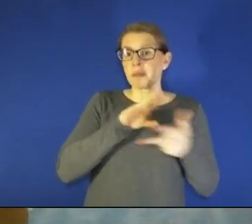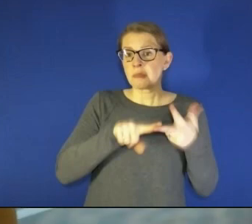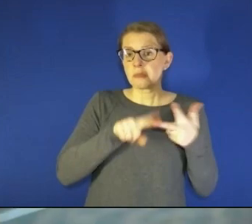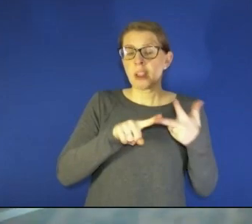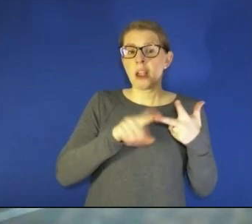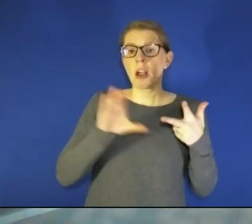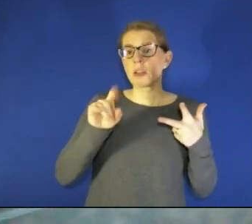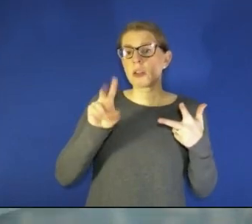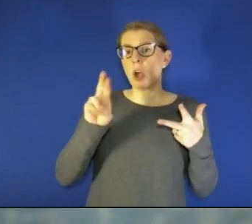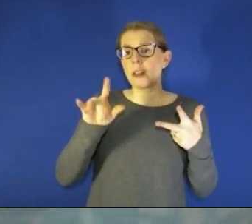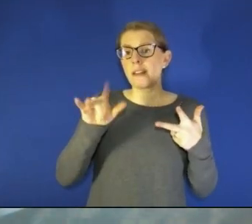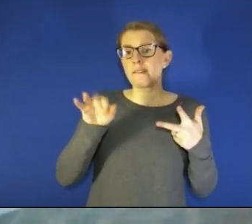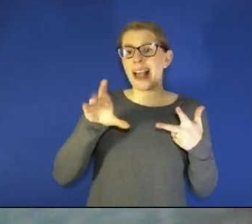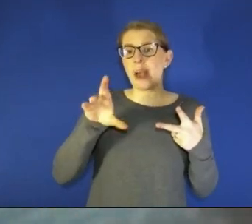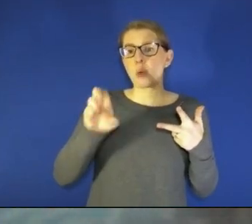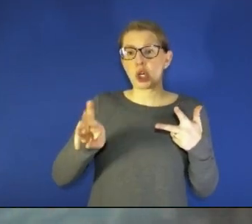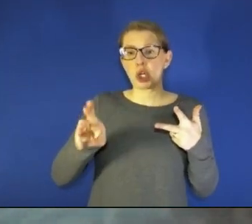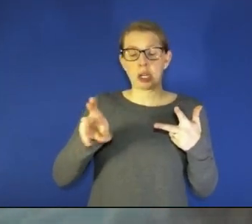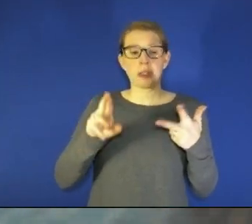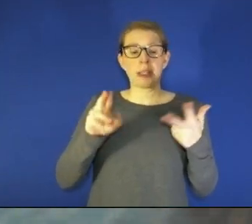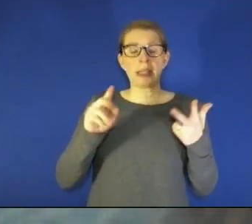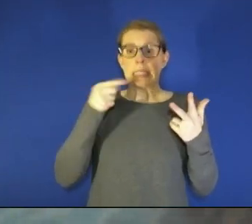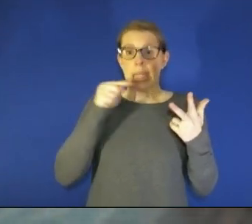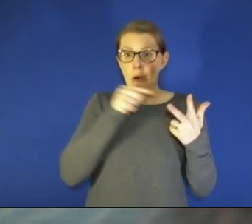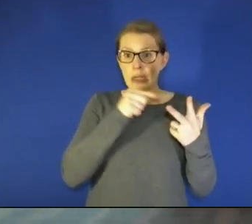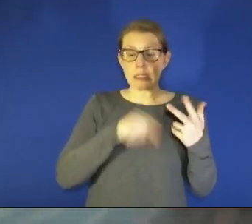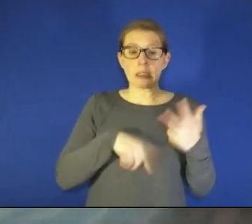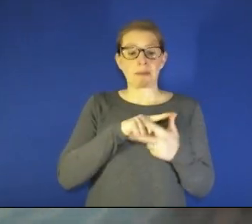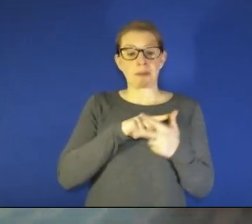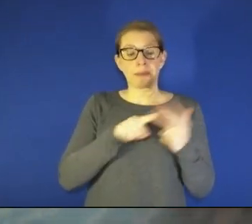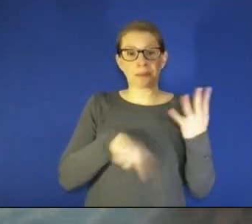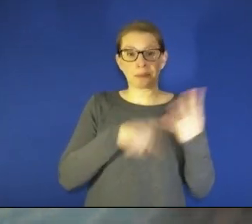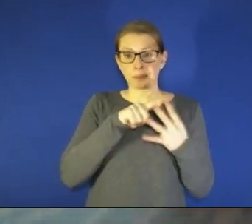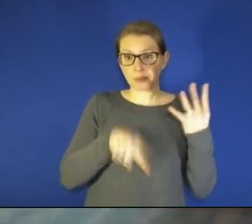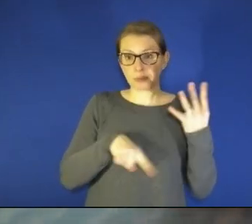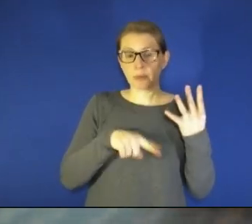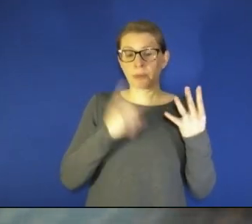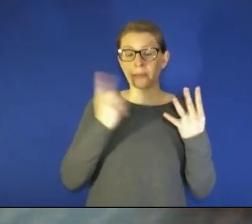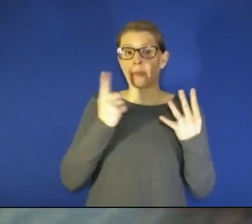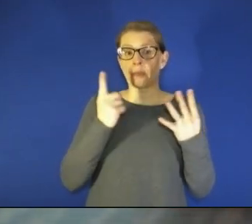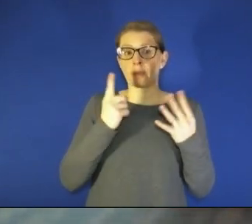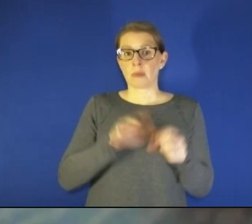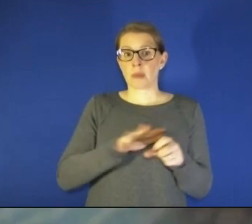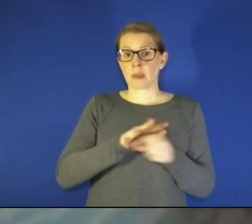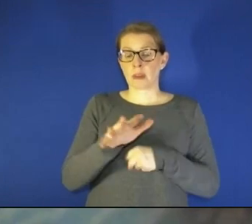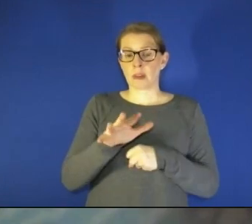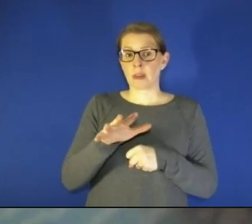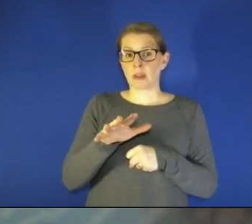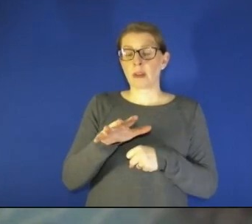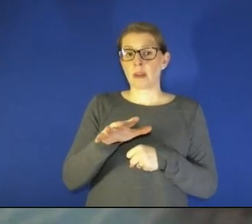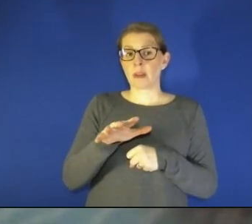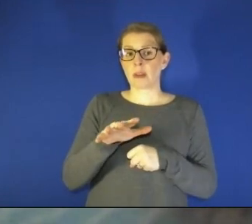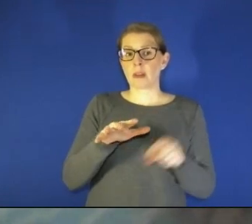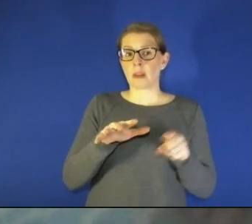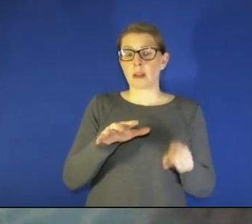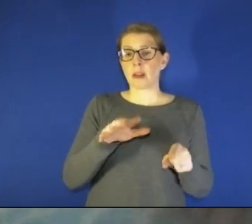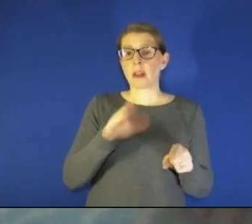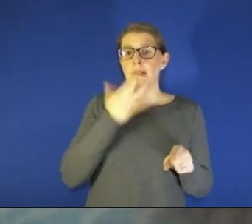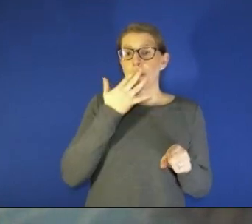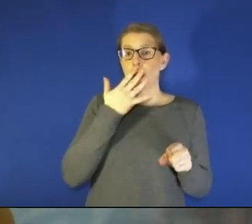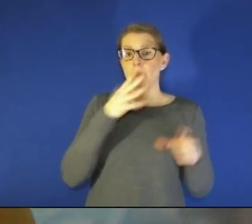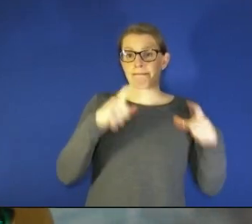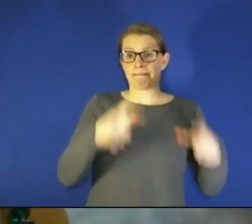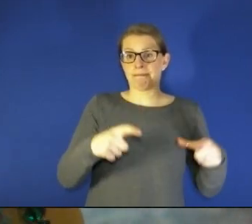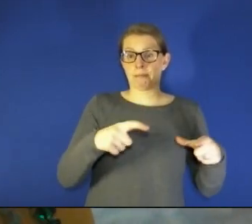some carrots. And the study showed that when somebody has 4 colors on the plate, then they're doing a good job with their diet.